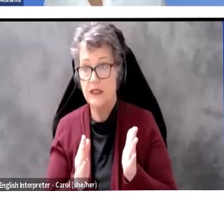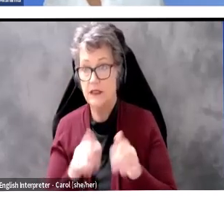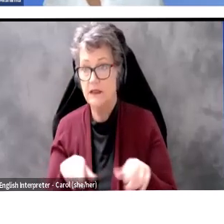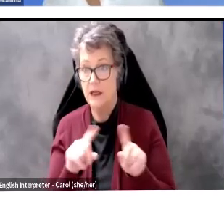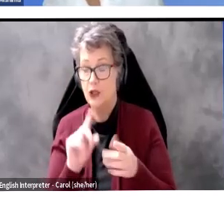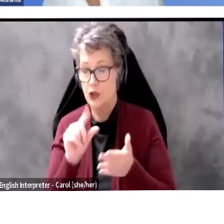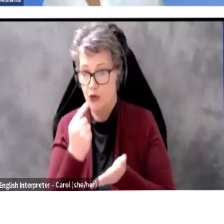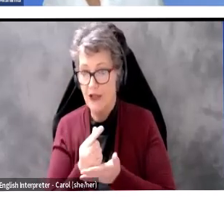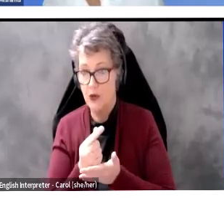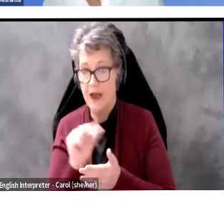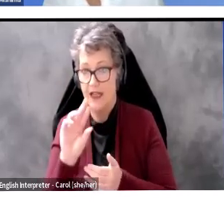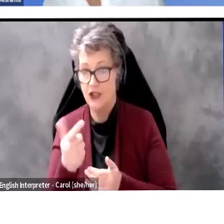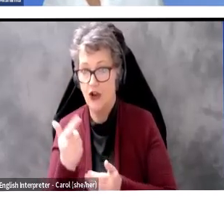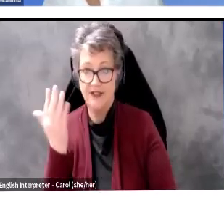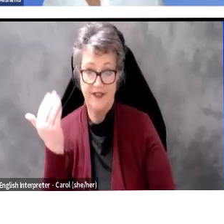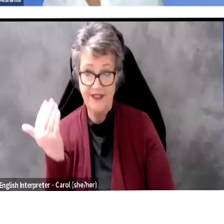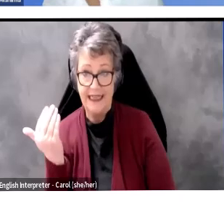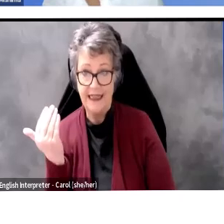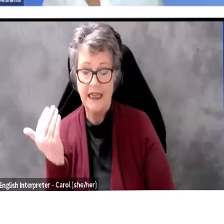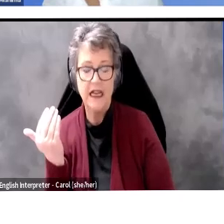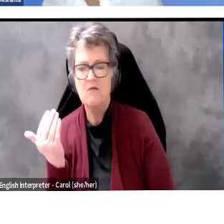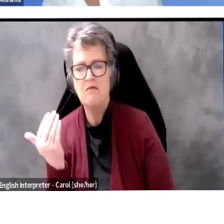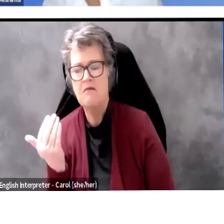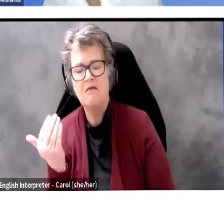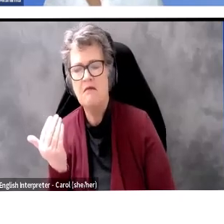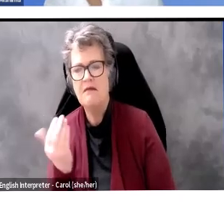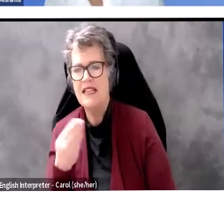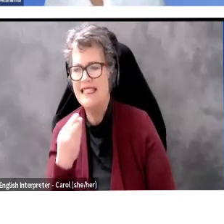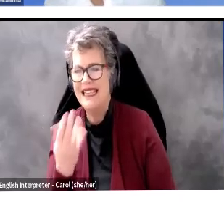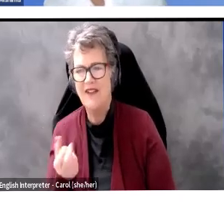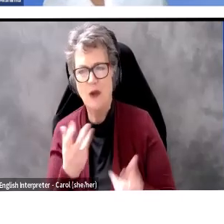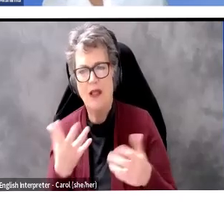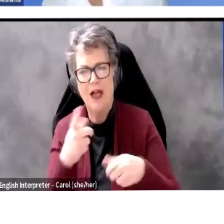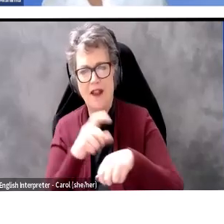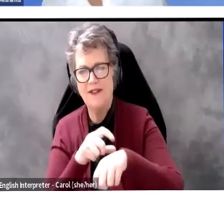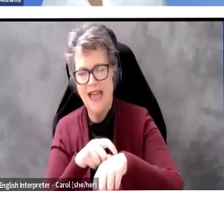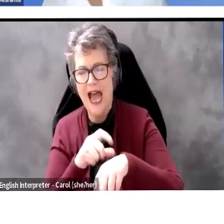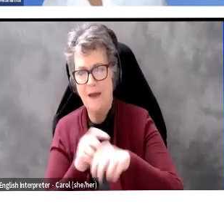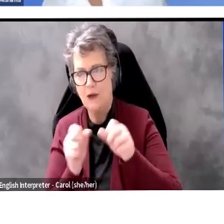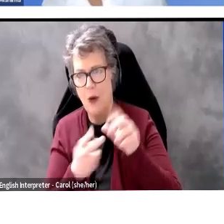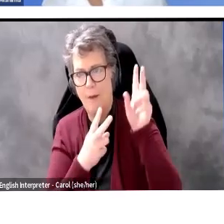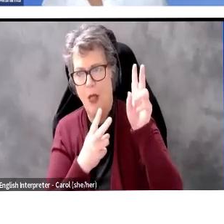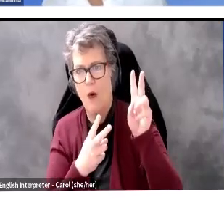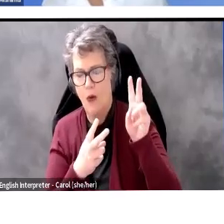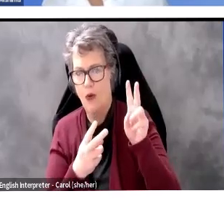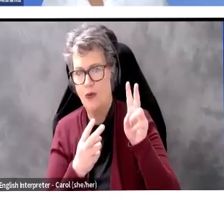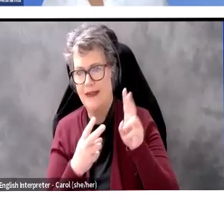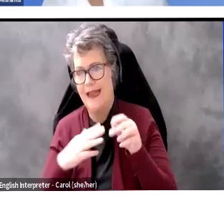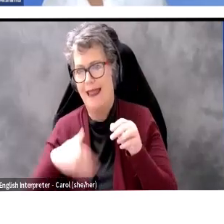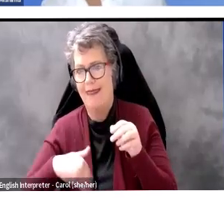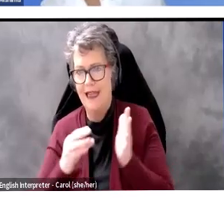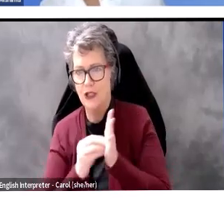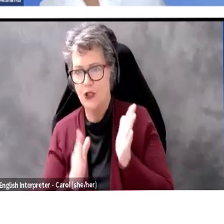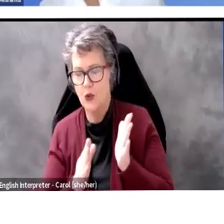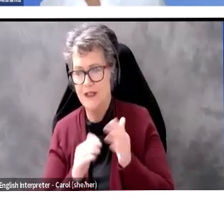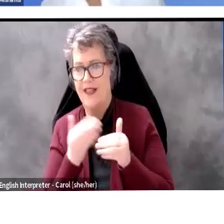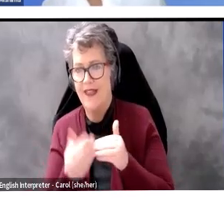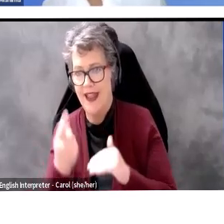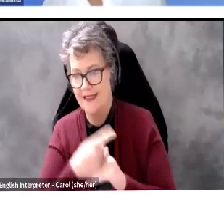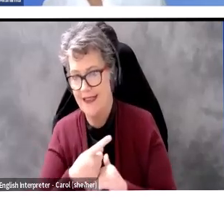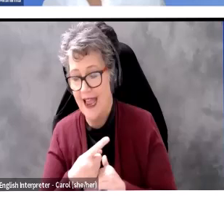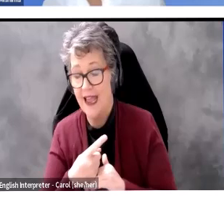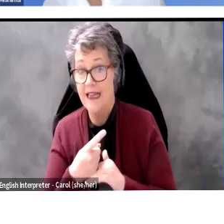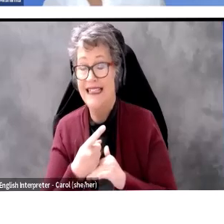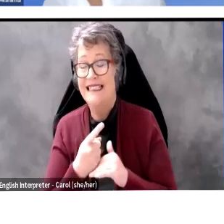to graduate is August 15th, it's not necessarily giving you a whole lot of time to upload any late students on the next day.